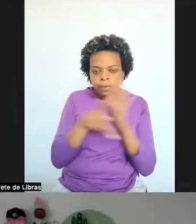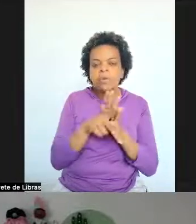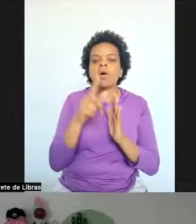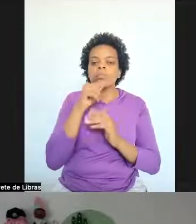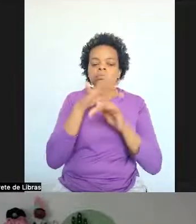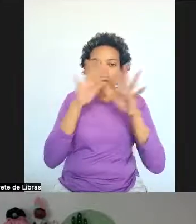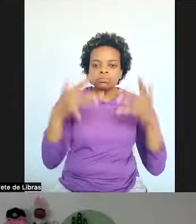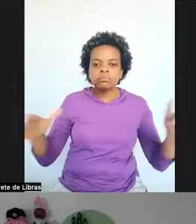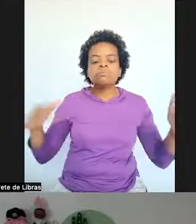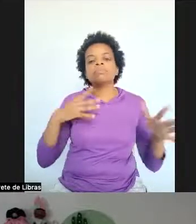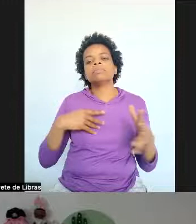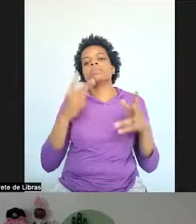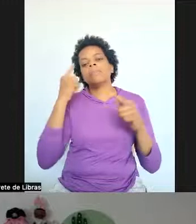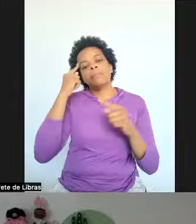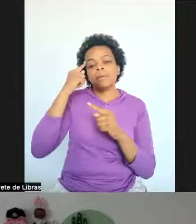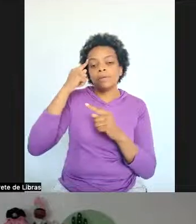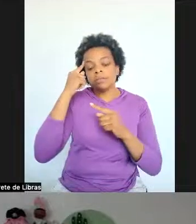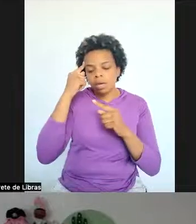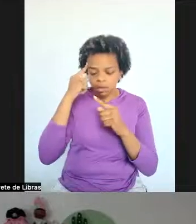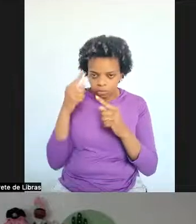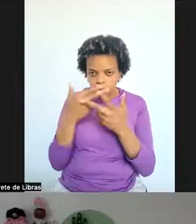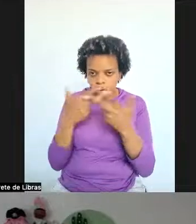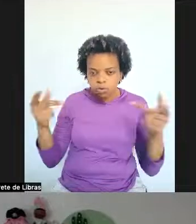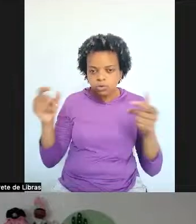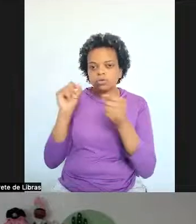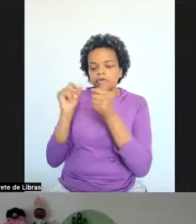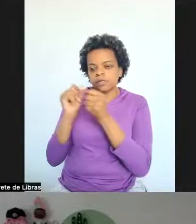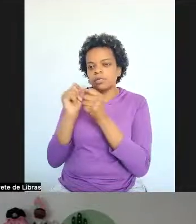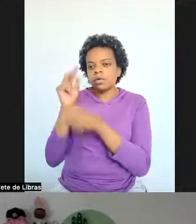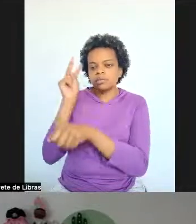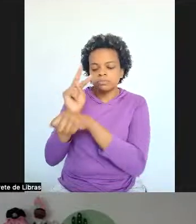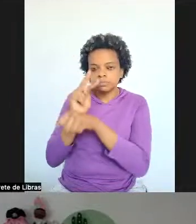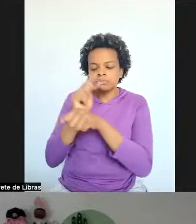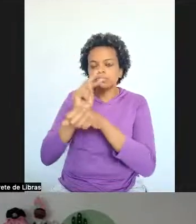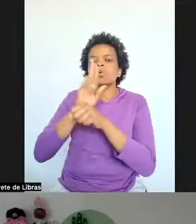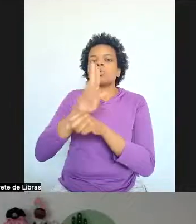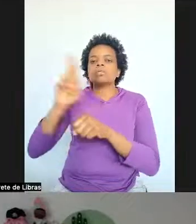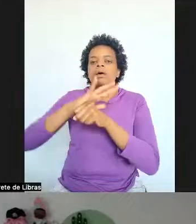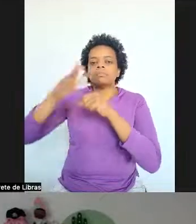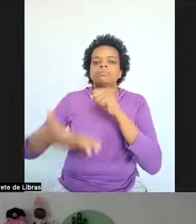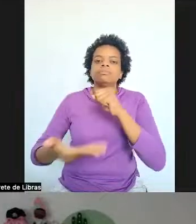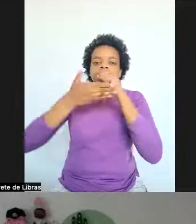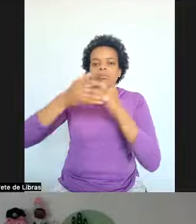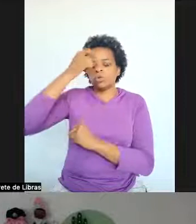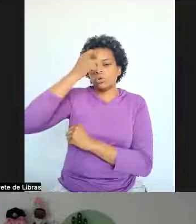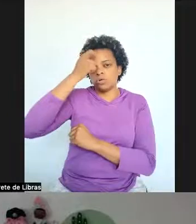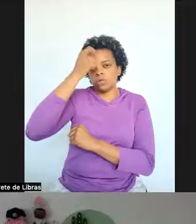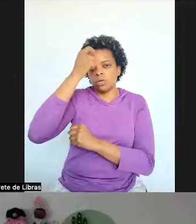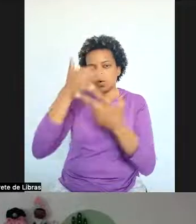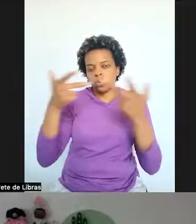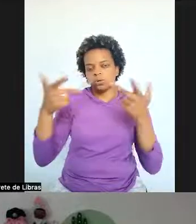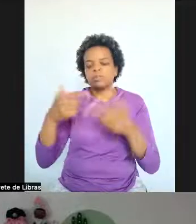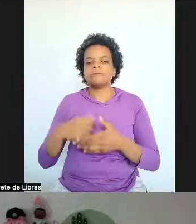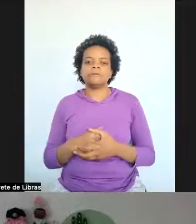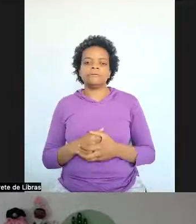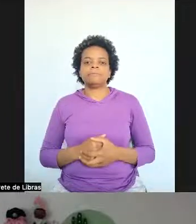the socioeconomics of marine and coastal resources, looking for transitions to the more sustainable use of these